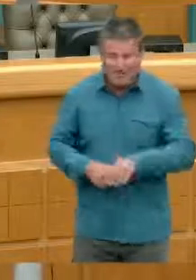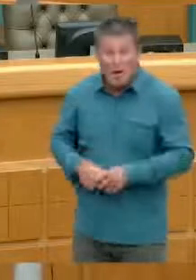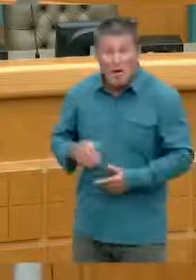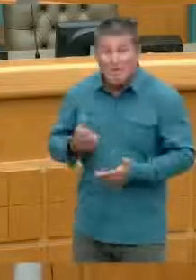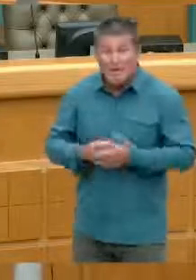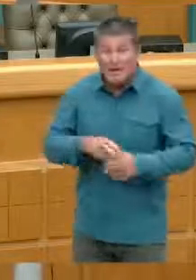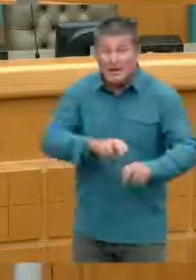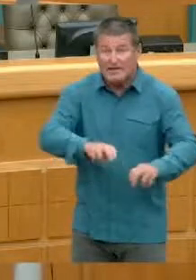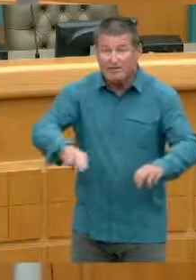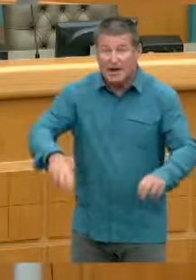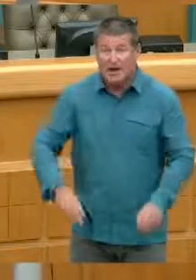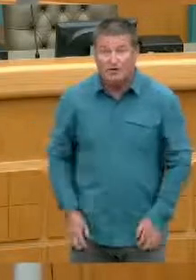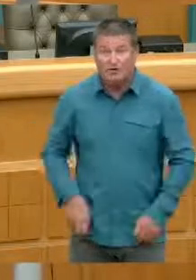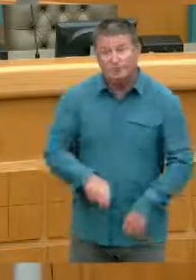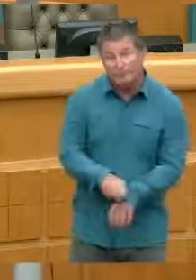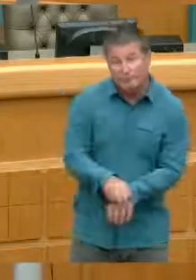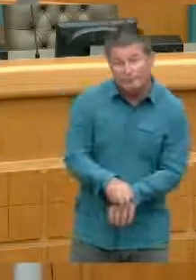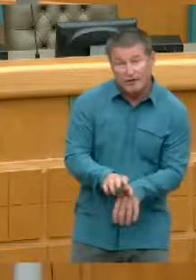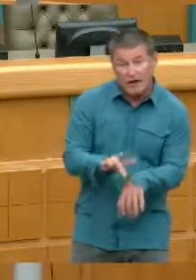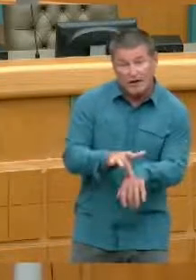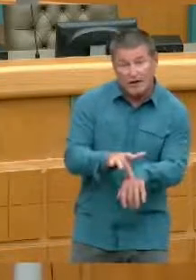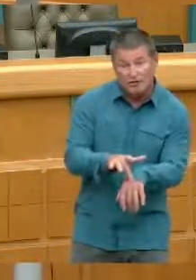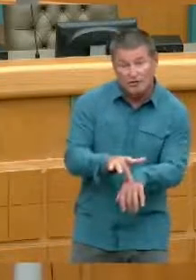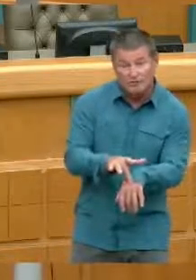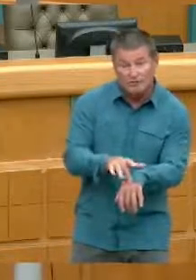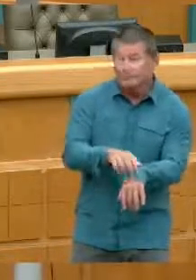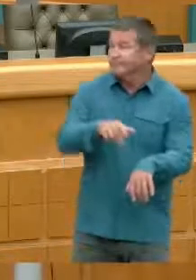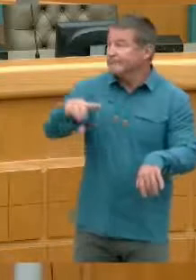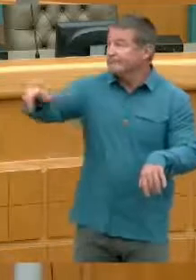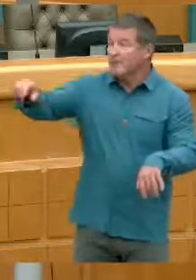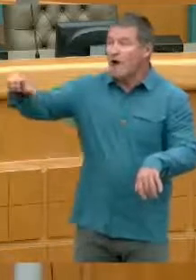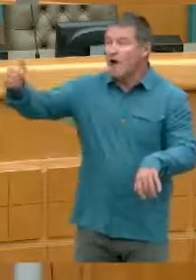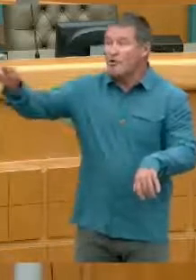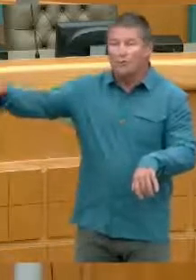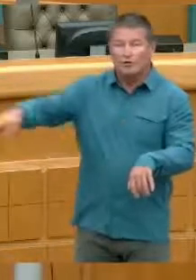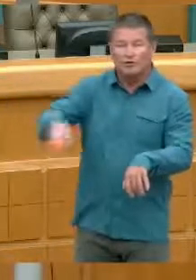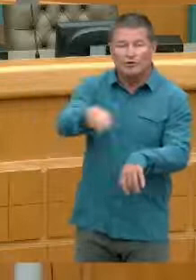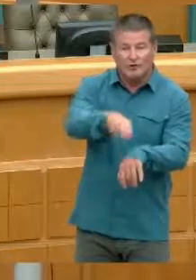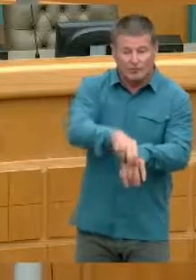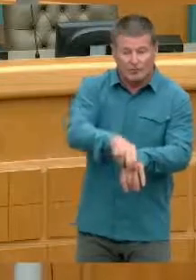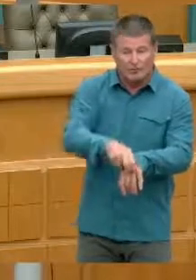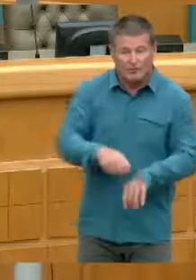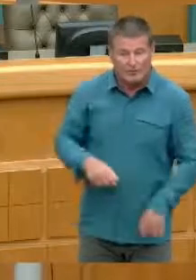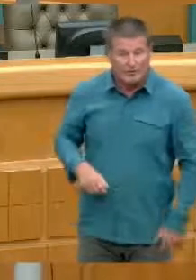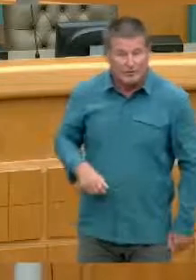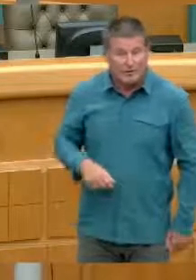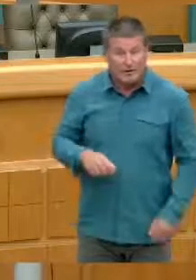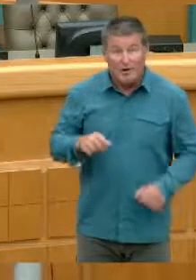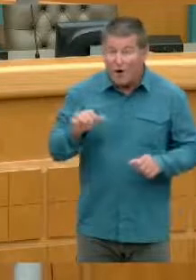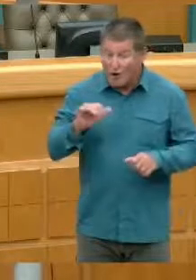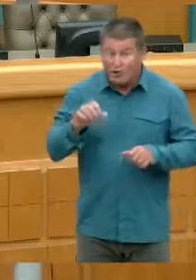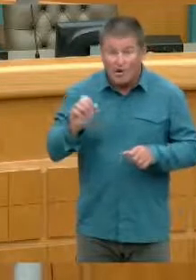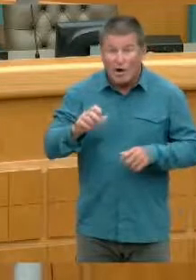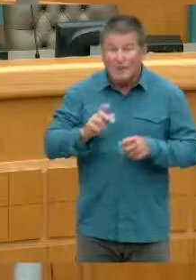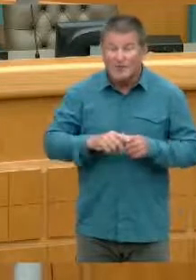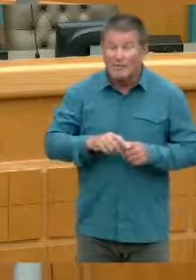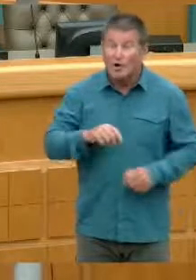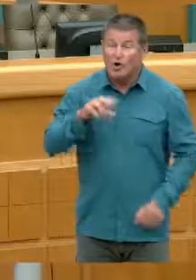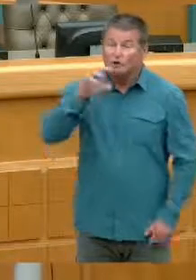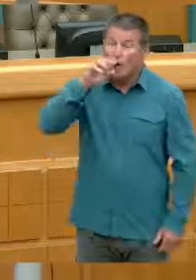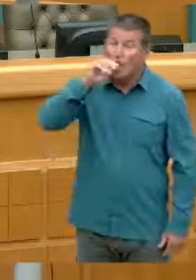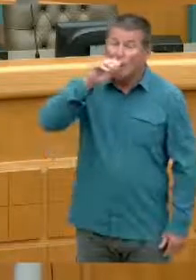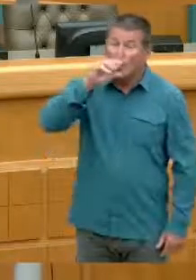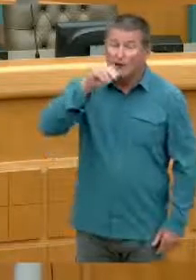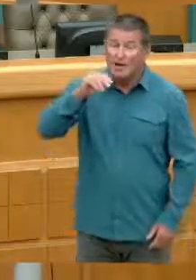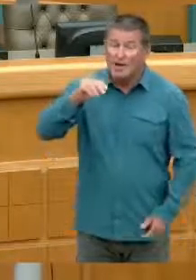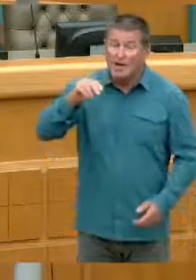they go. Also, it is possible to contract COVID directly from another person through the air outside if you're close enough or if the